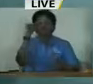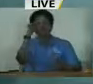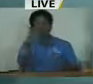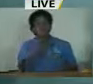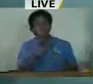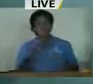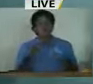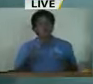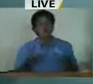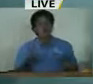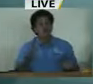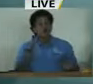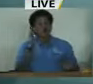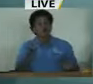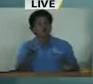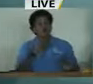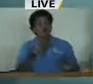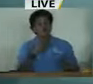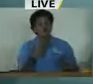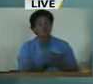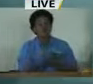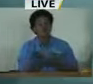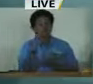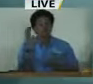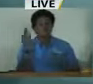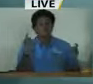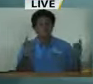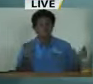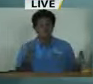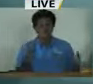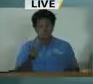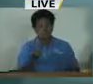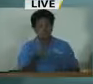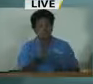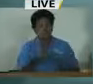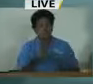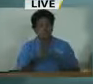everyone to have their chance to speak. And leader of the opposition,